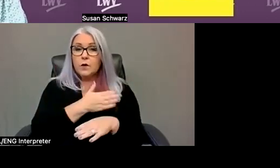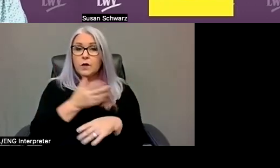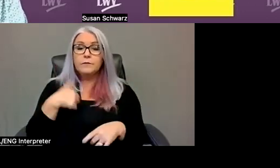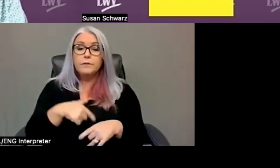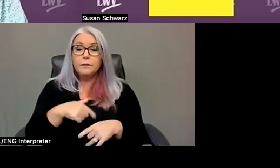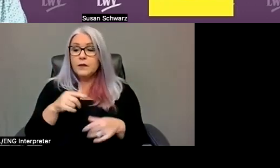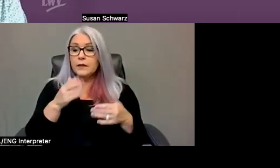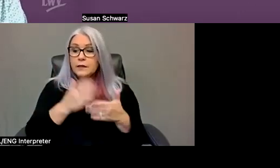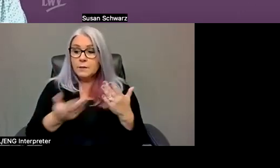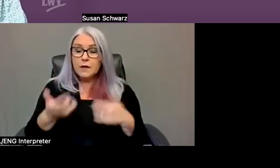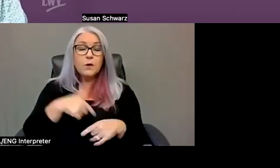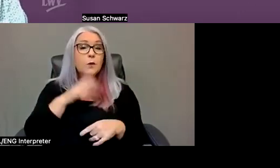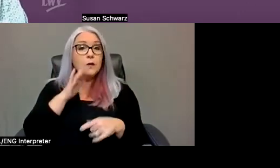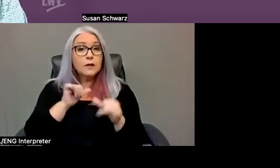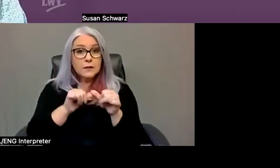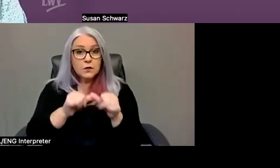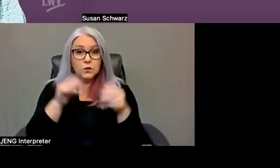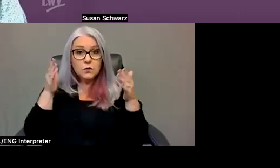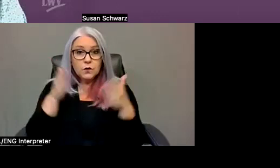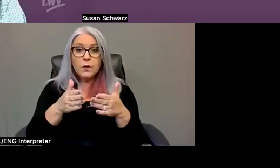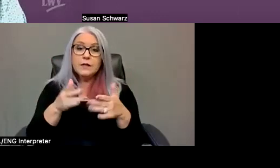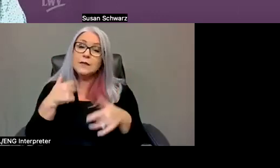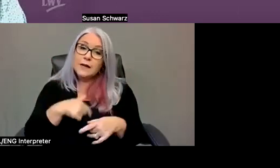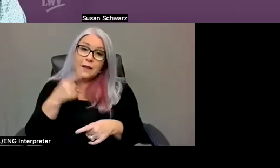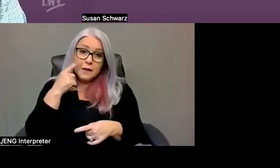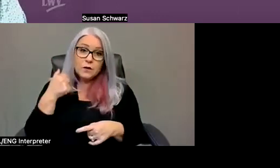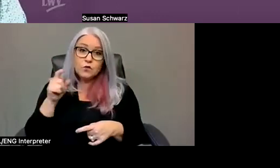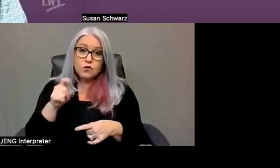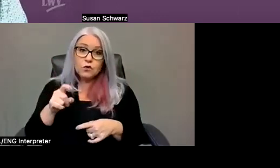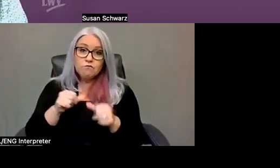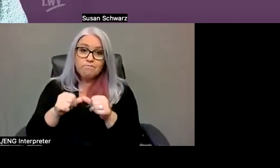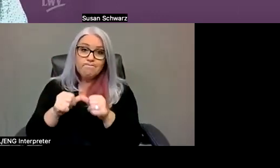will continue to focus on, and we frankly should spend more time on that issue.